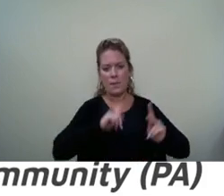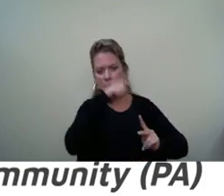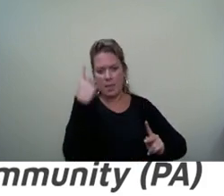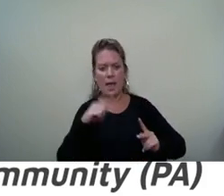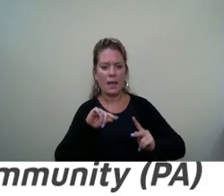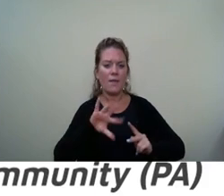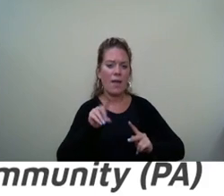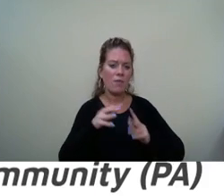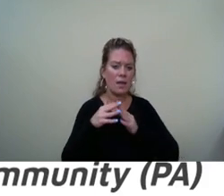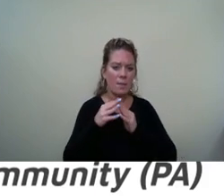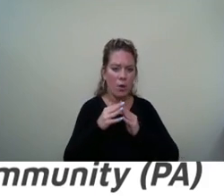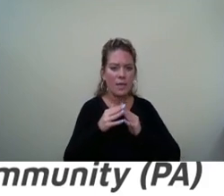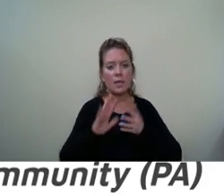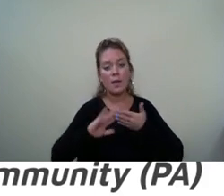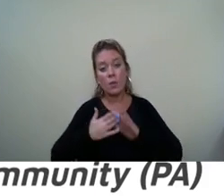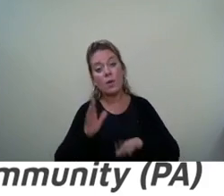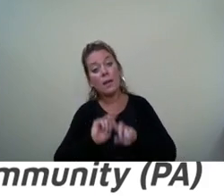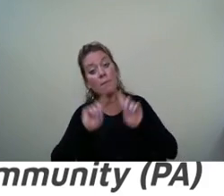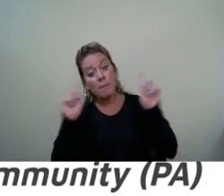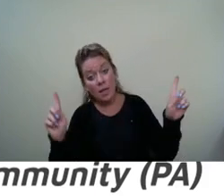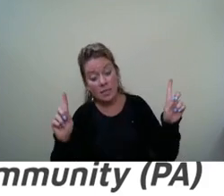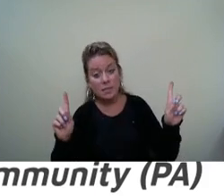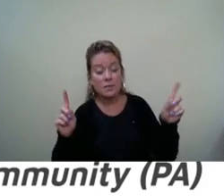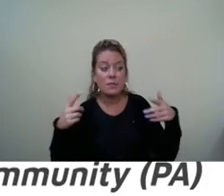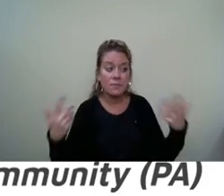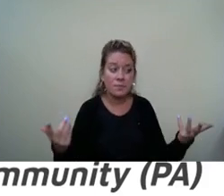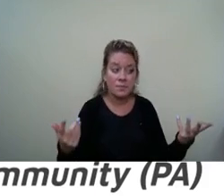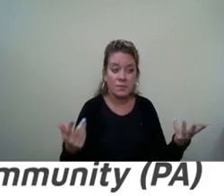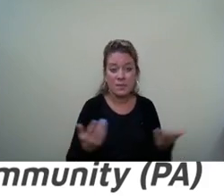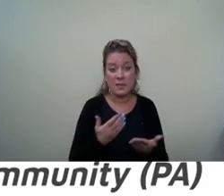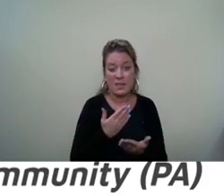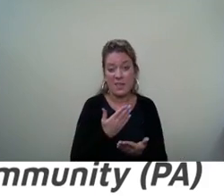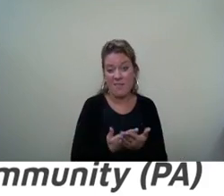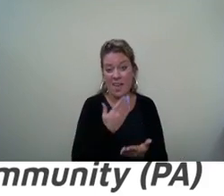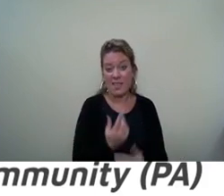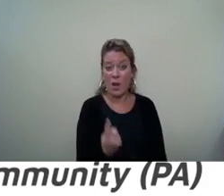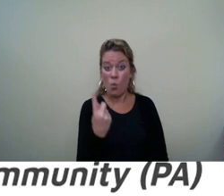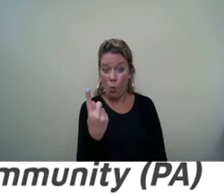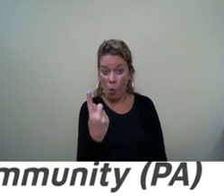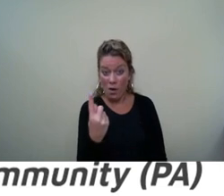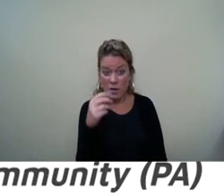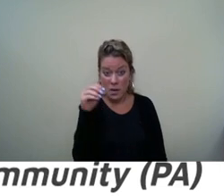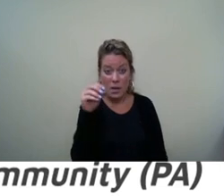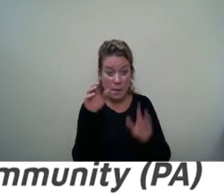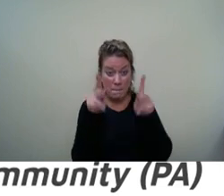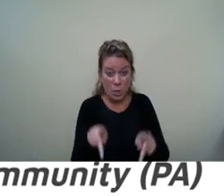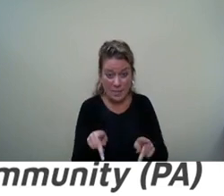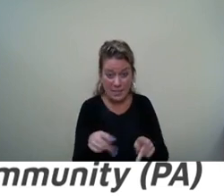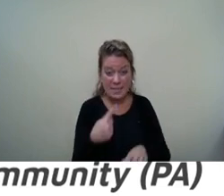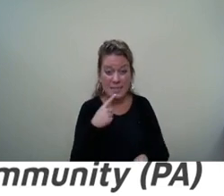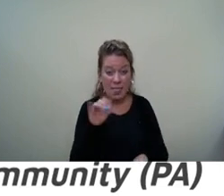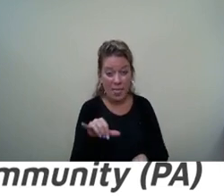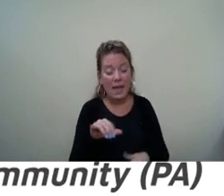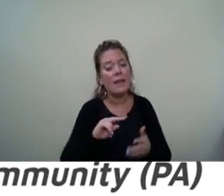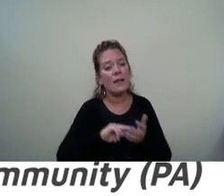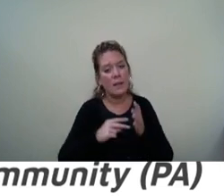American community. But the fact that one person says this probably means that people